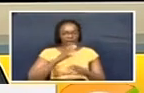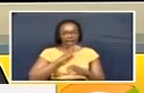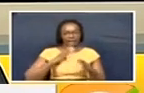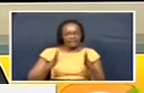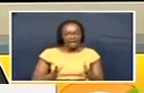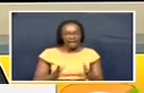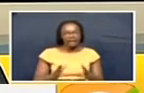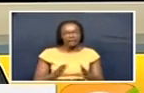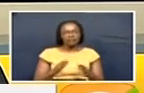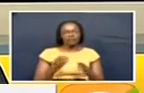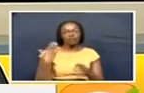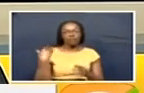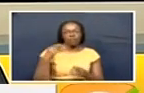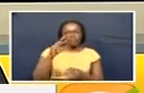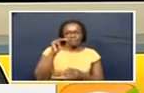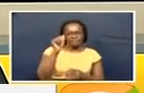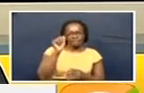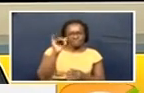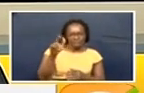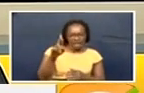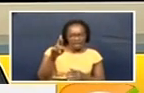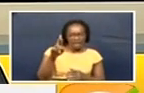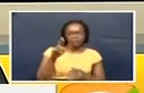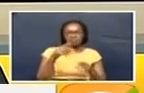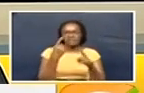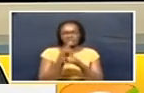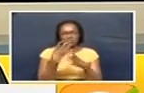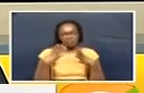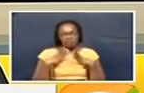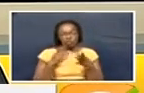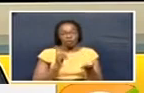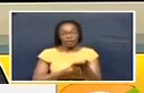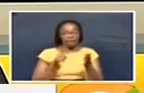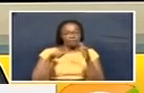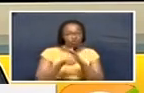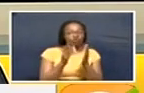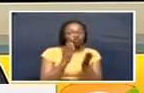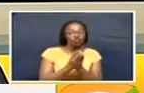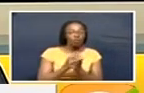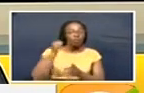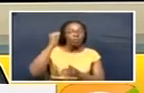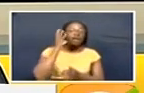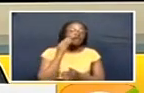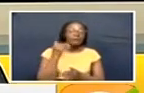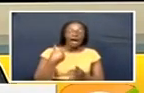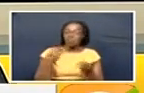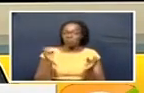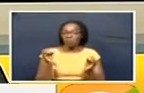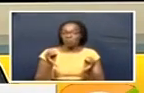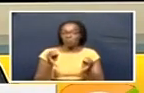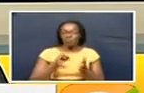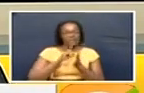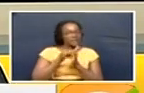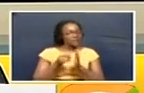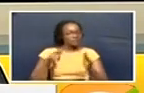and anything. And like I said, having come in without any political experience, it really was a